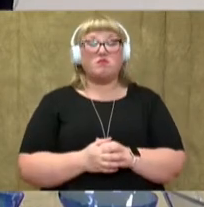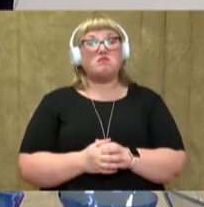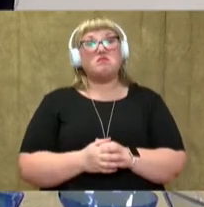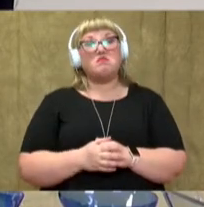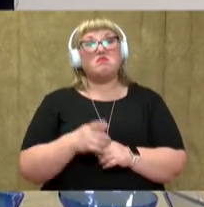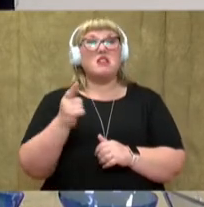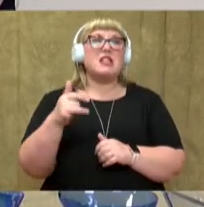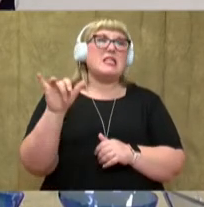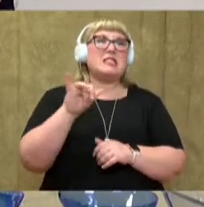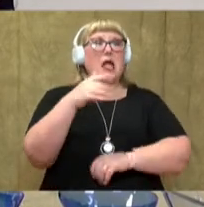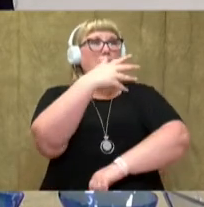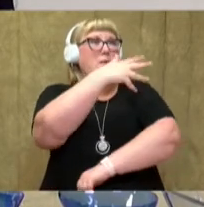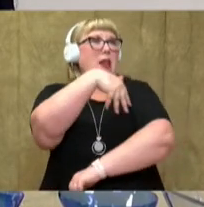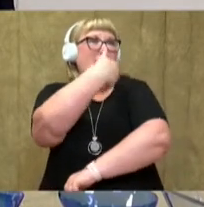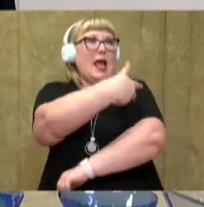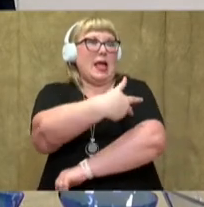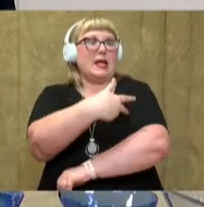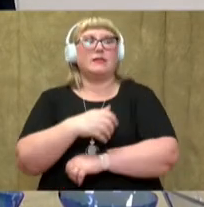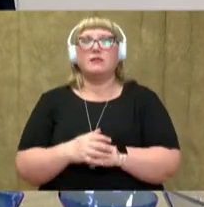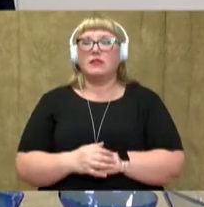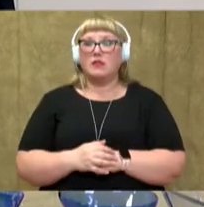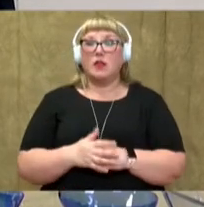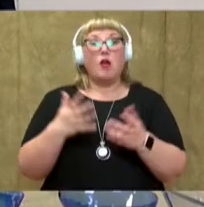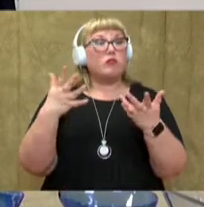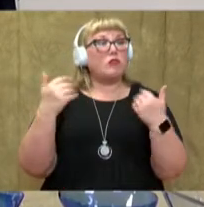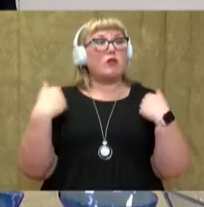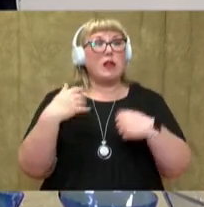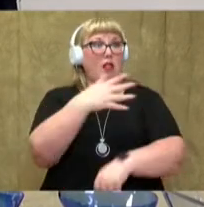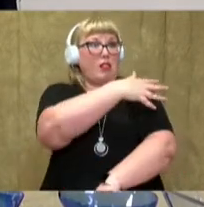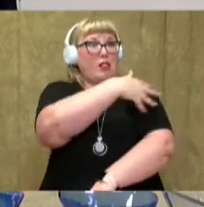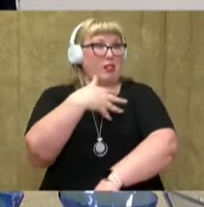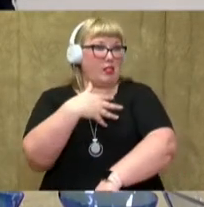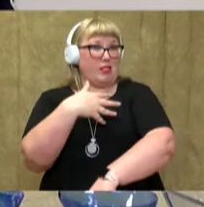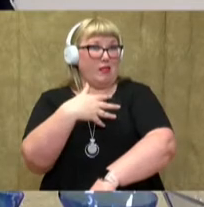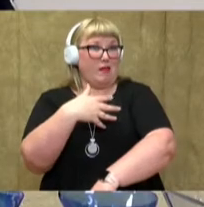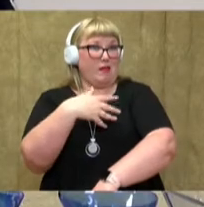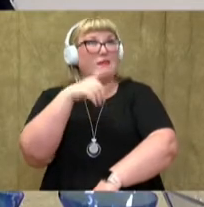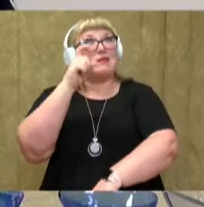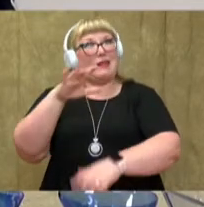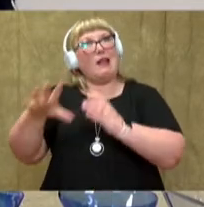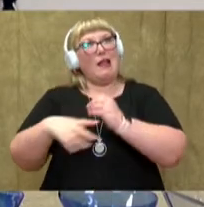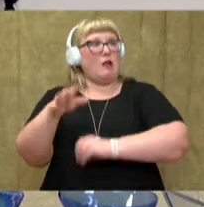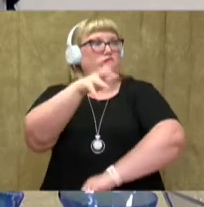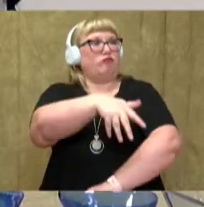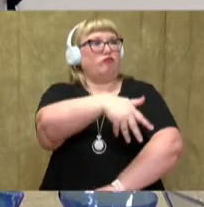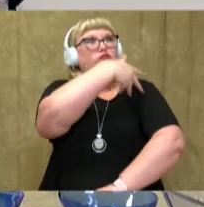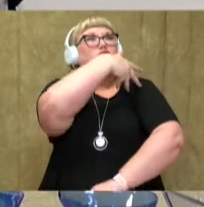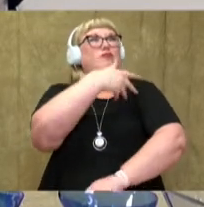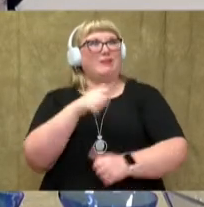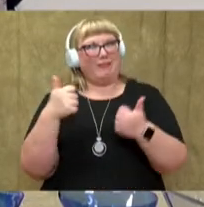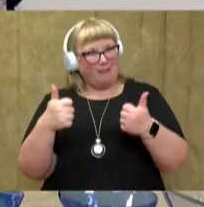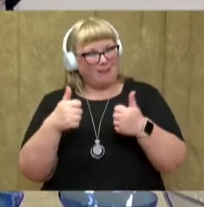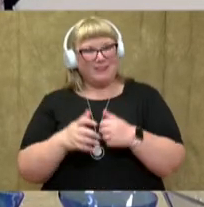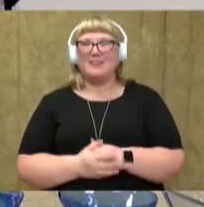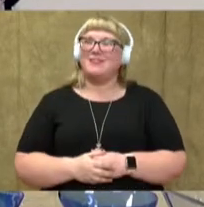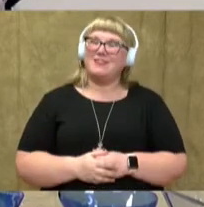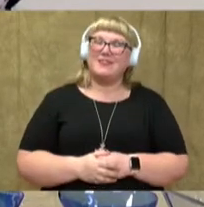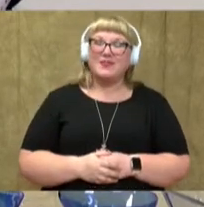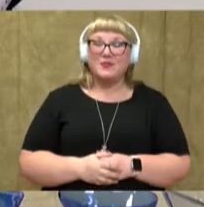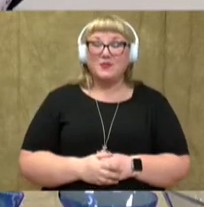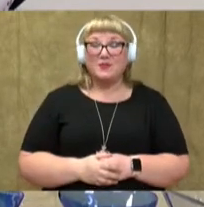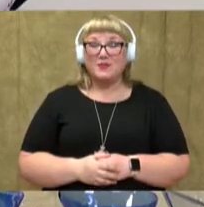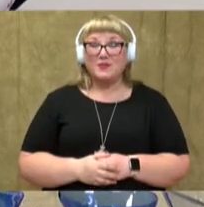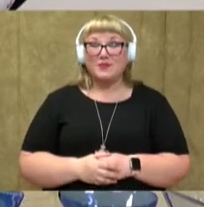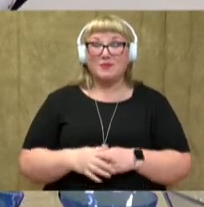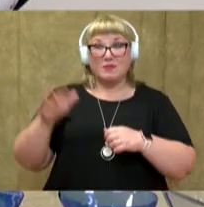of like a plaid design, because you already have lines going this way, so all you have to do is add lines going the opposite direction.